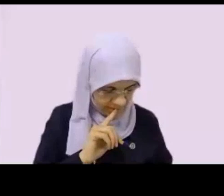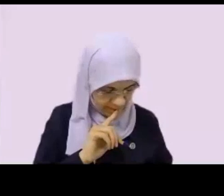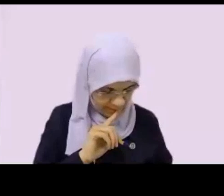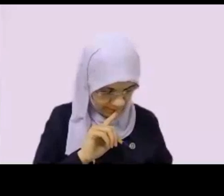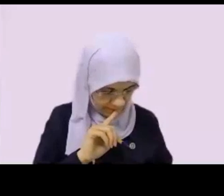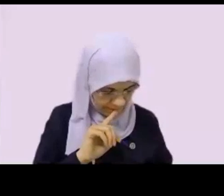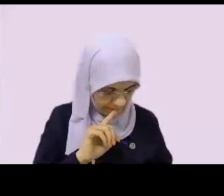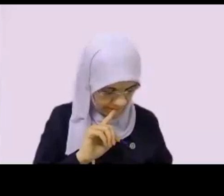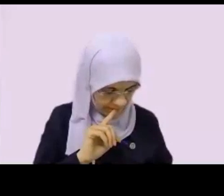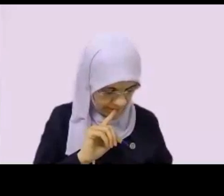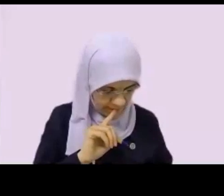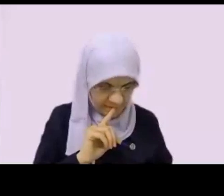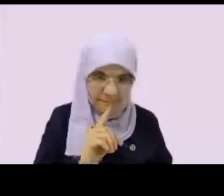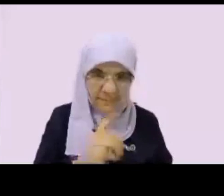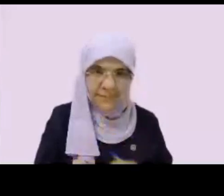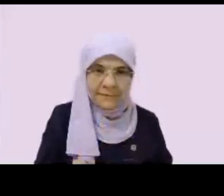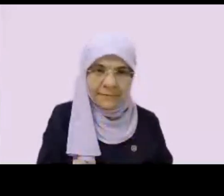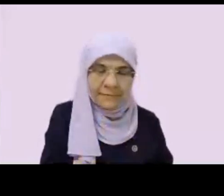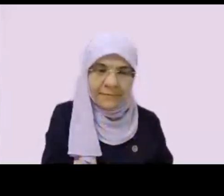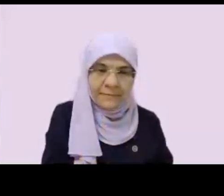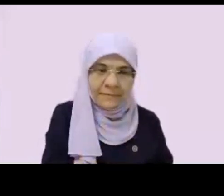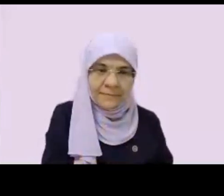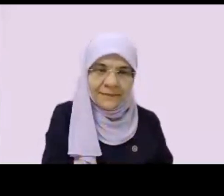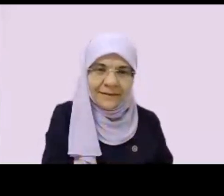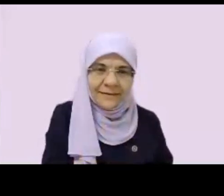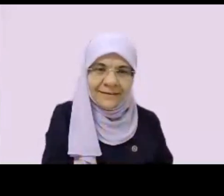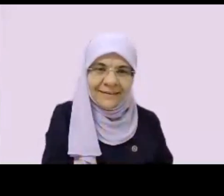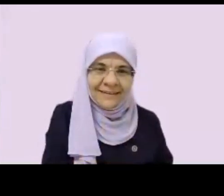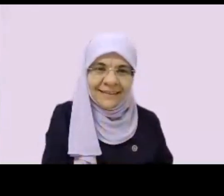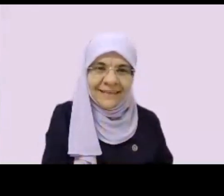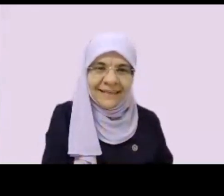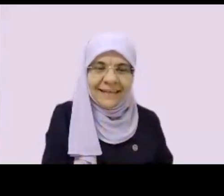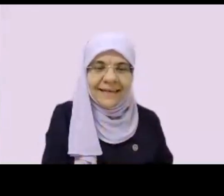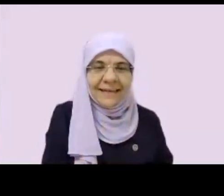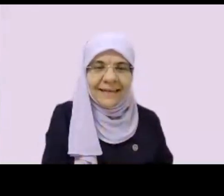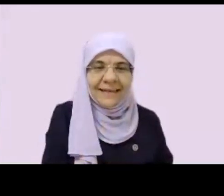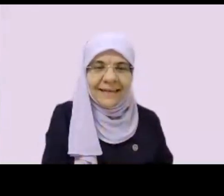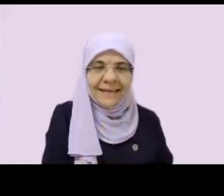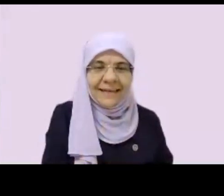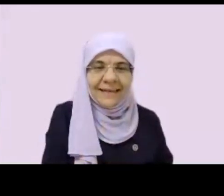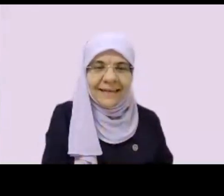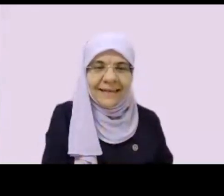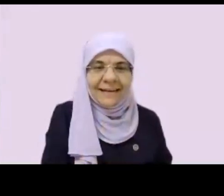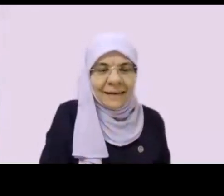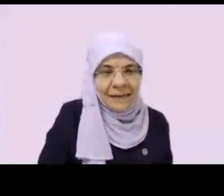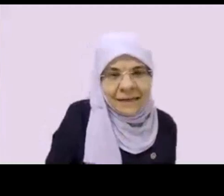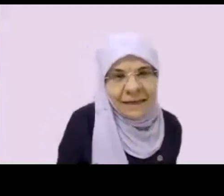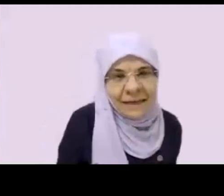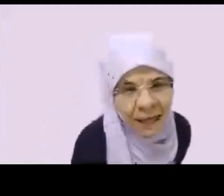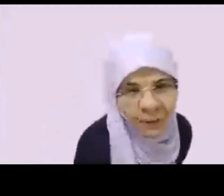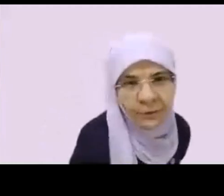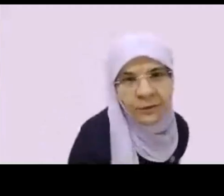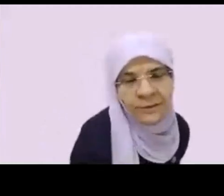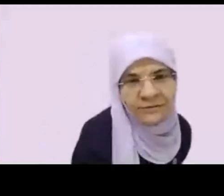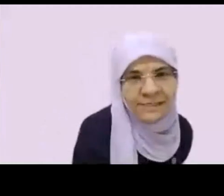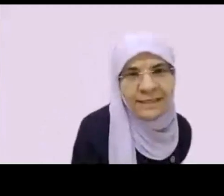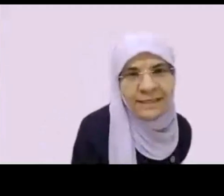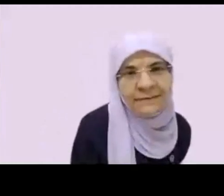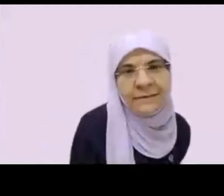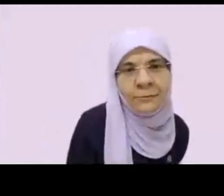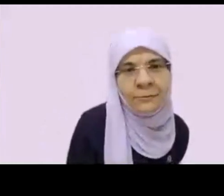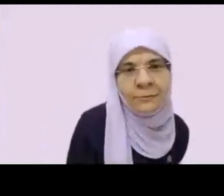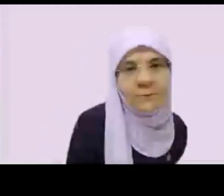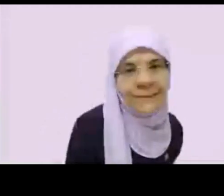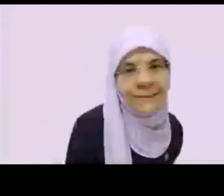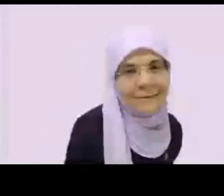Then I don't remember the second part of your question, but how you got